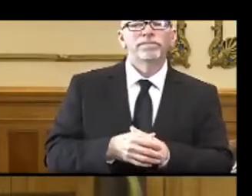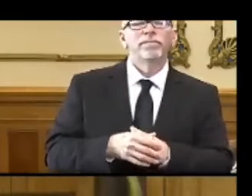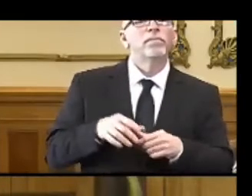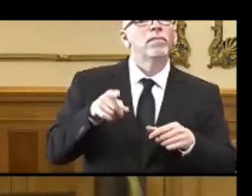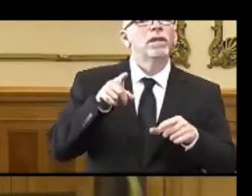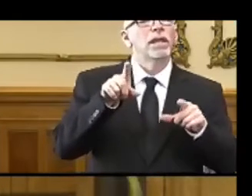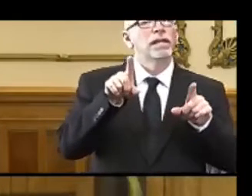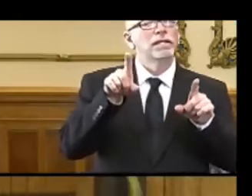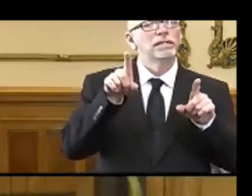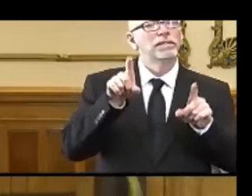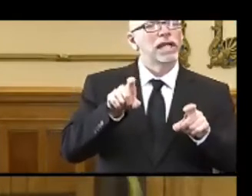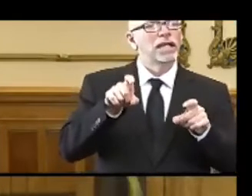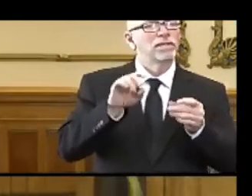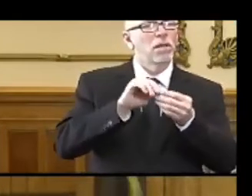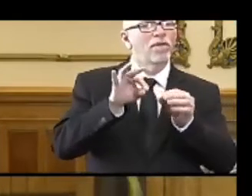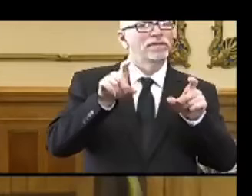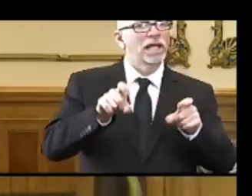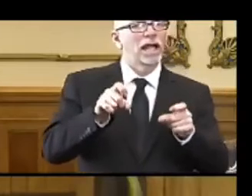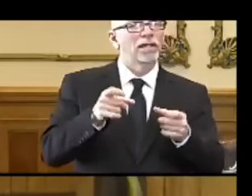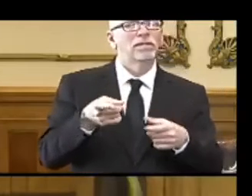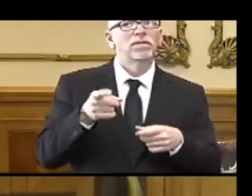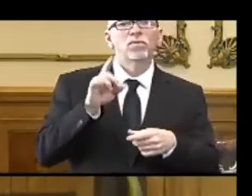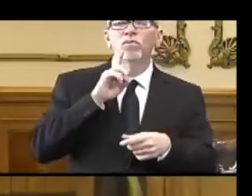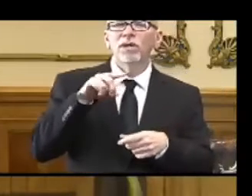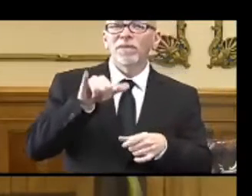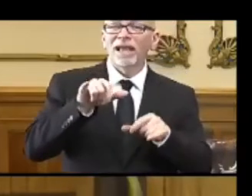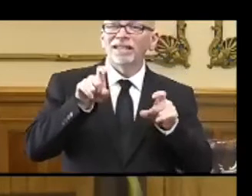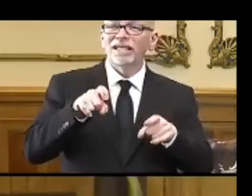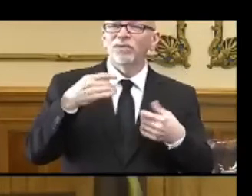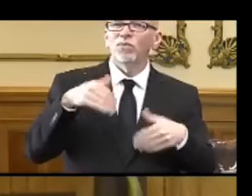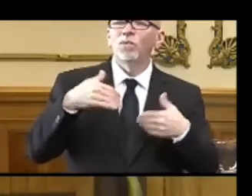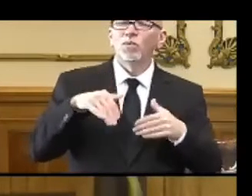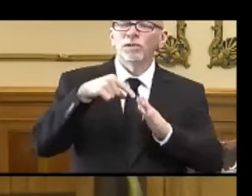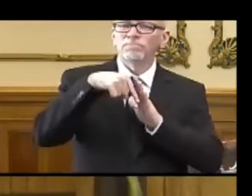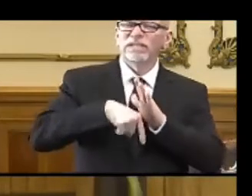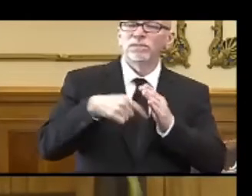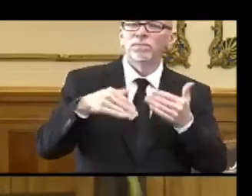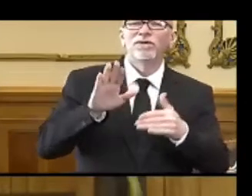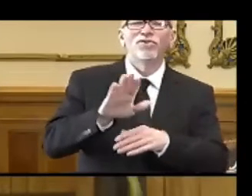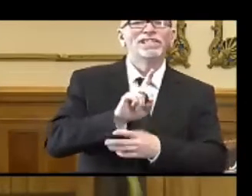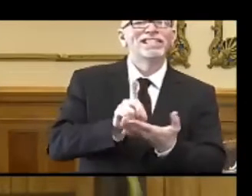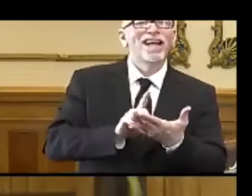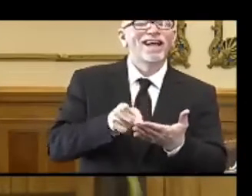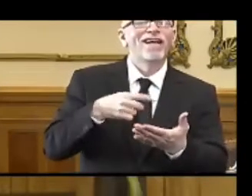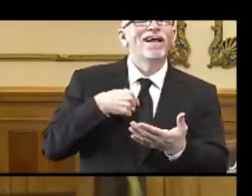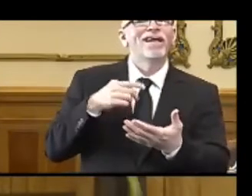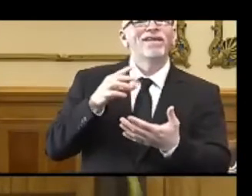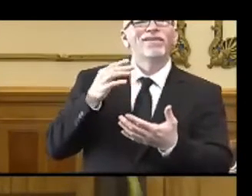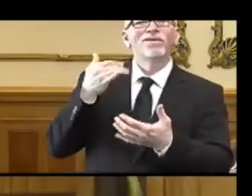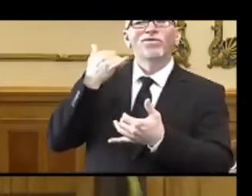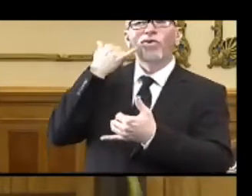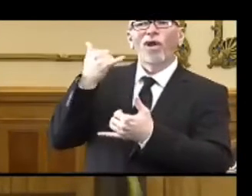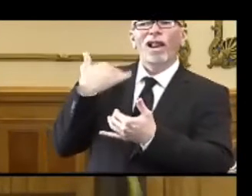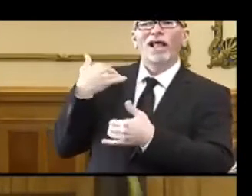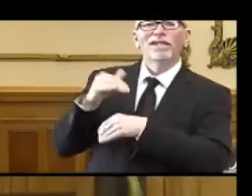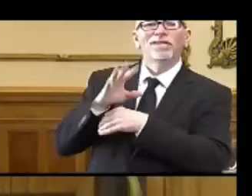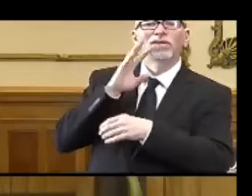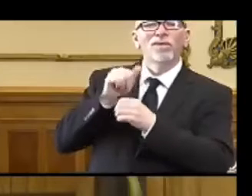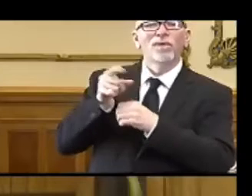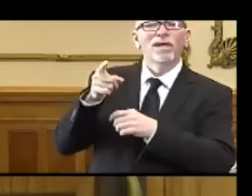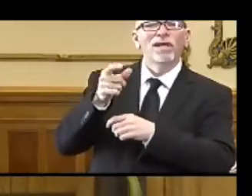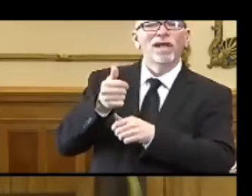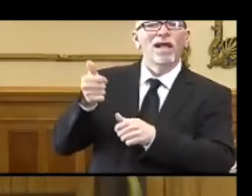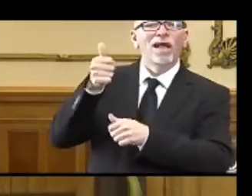testing, this test is a pretty tedious test as the way it was designed. And I was on a call last night, and we were talking to Admiral